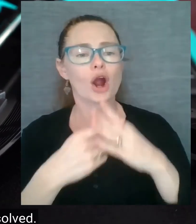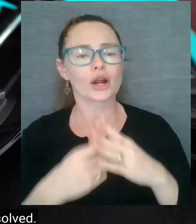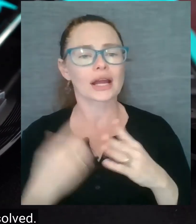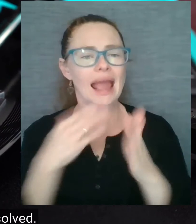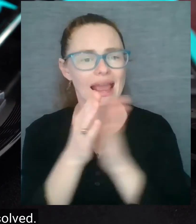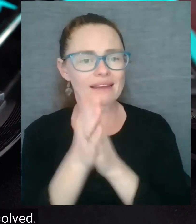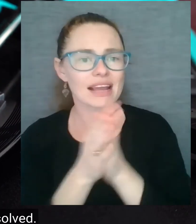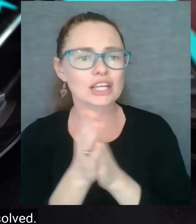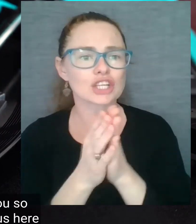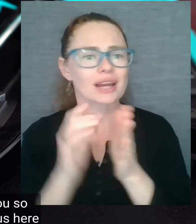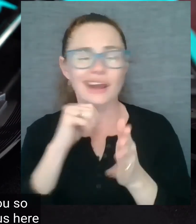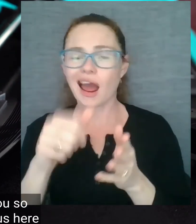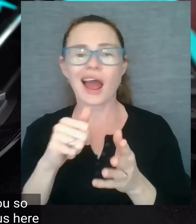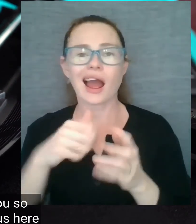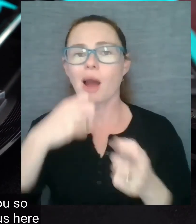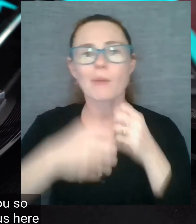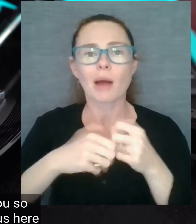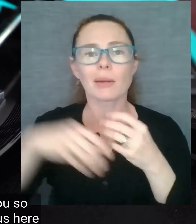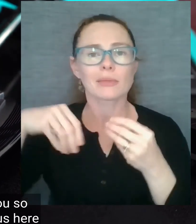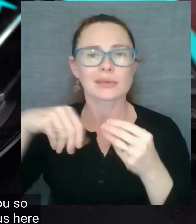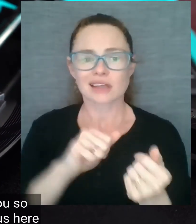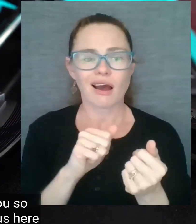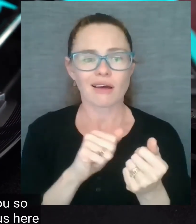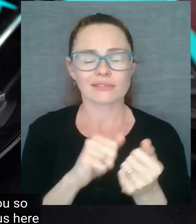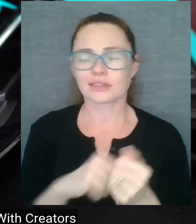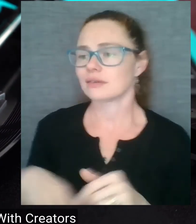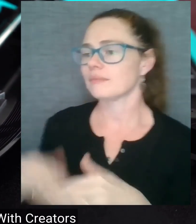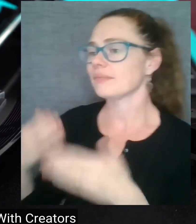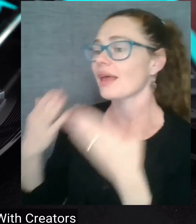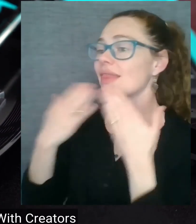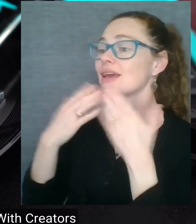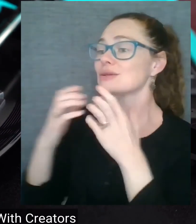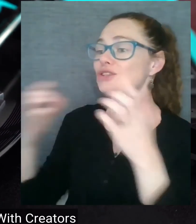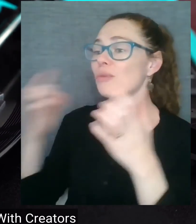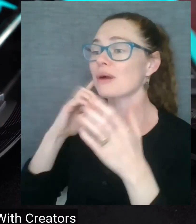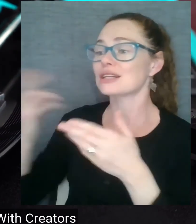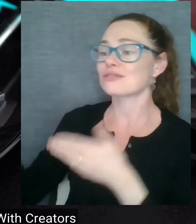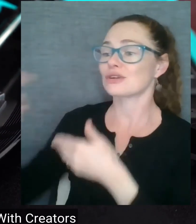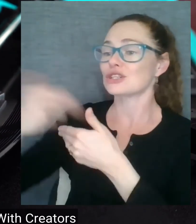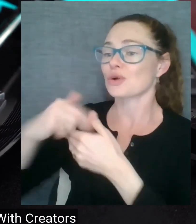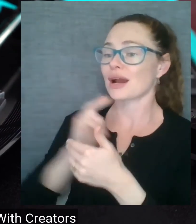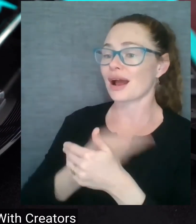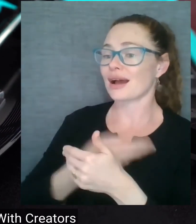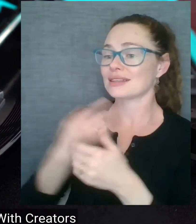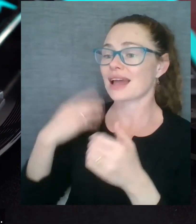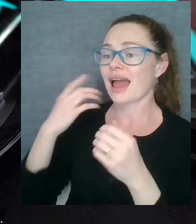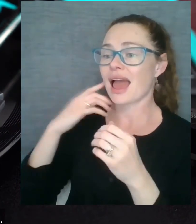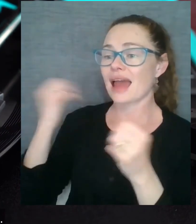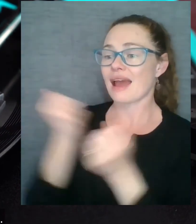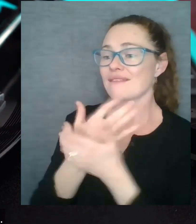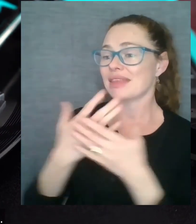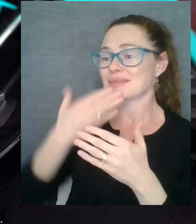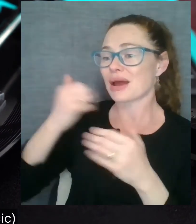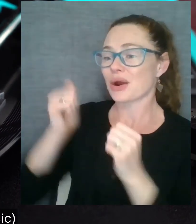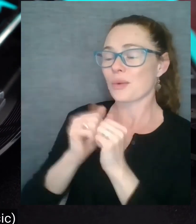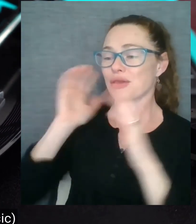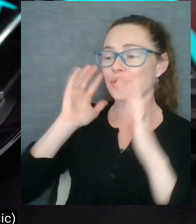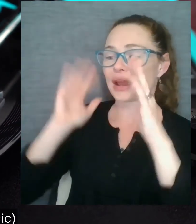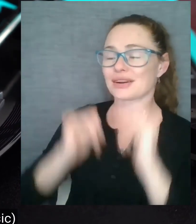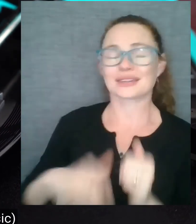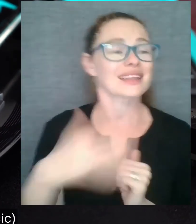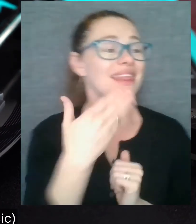a problem to be solved. Keely, thank you so much for joining us here on Everything is Better with Creators. Thank you.